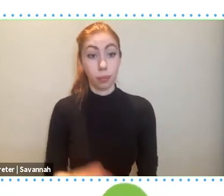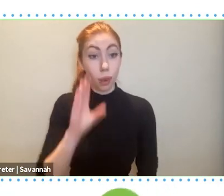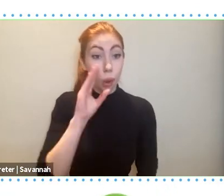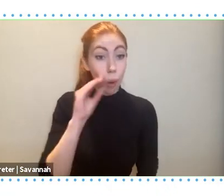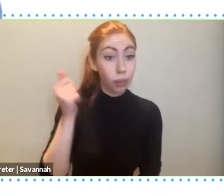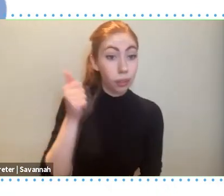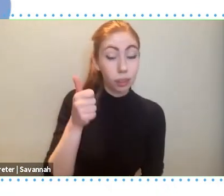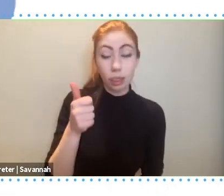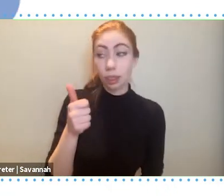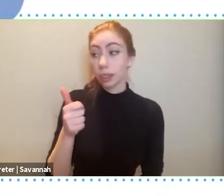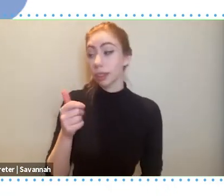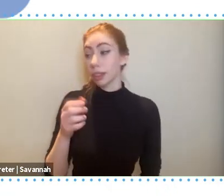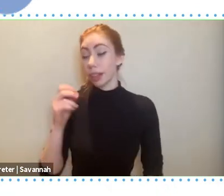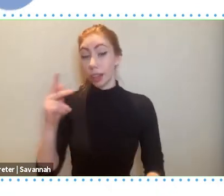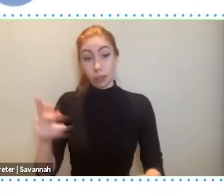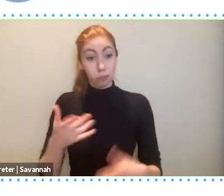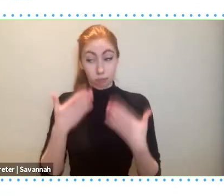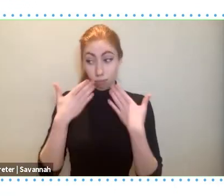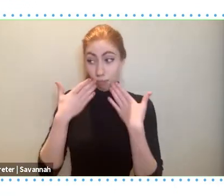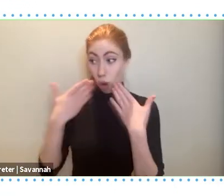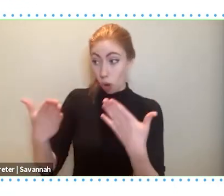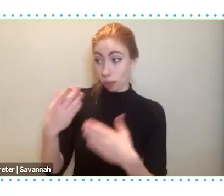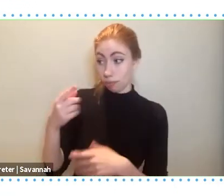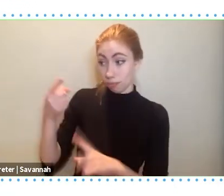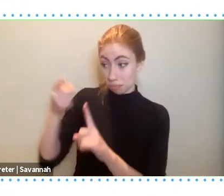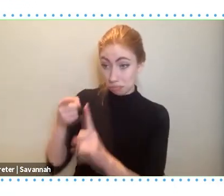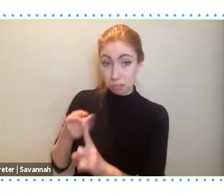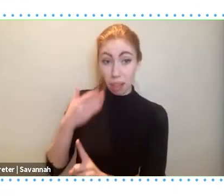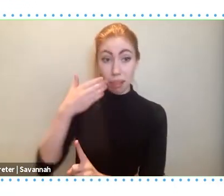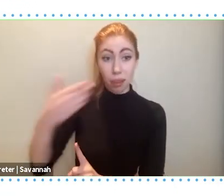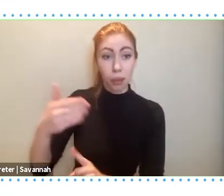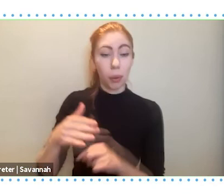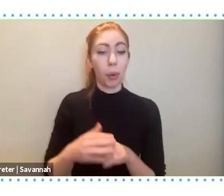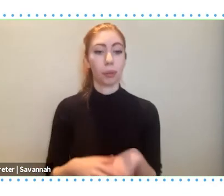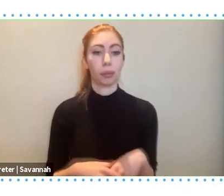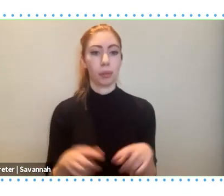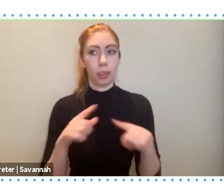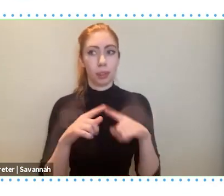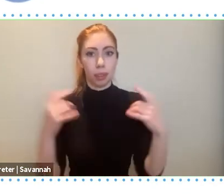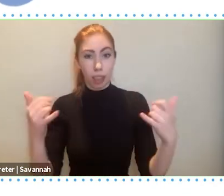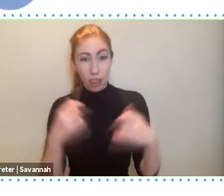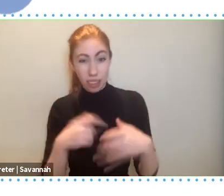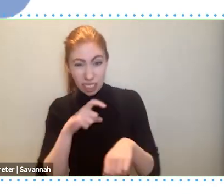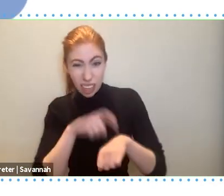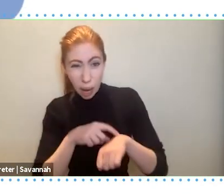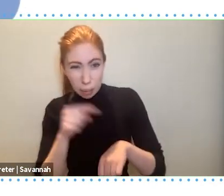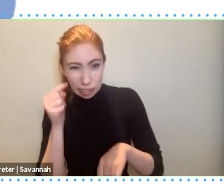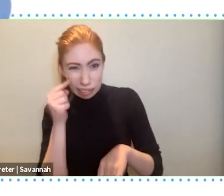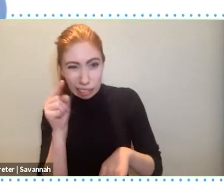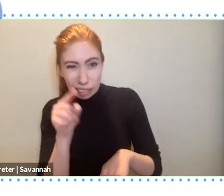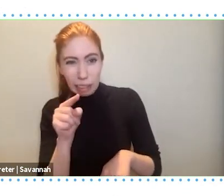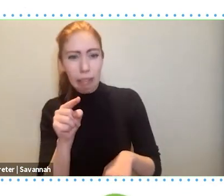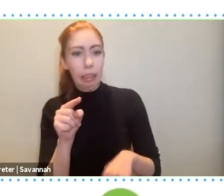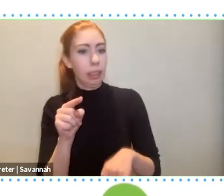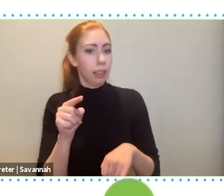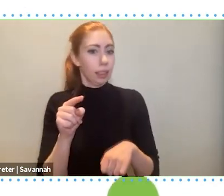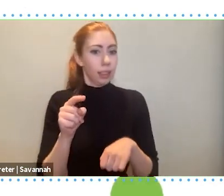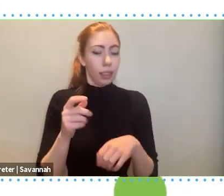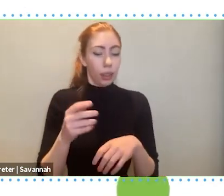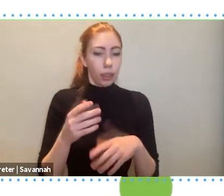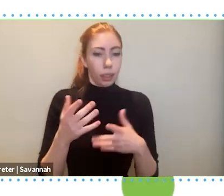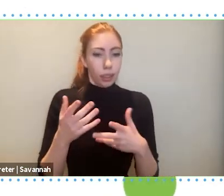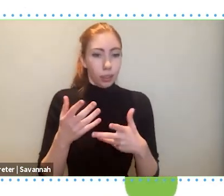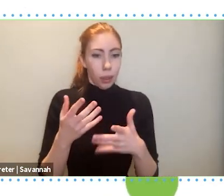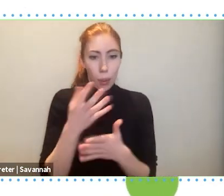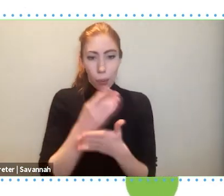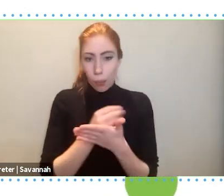sure, but it is time for our part to wrap up. And the last thing I'll just say before handing off to our